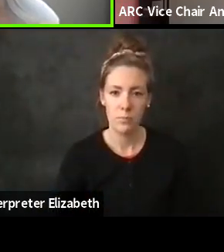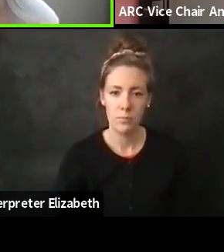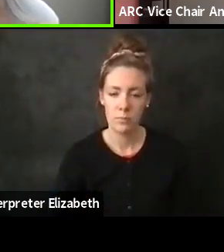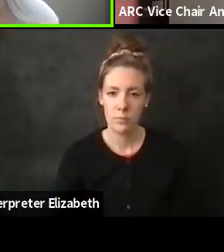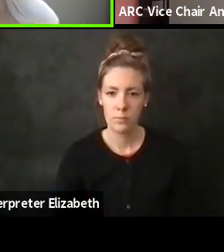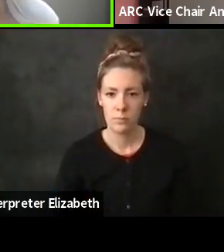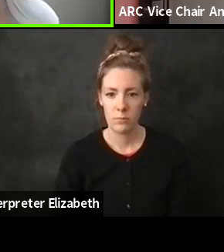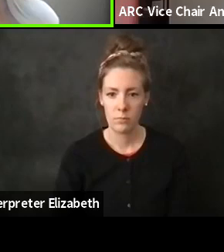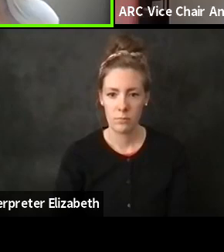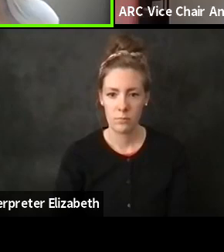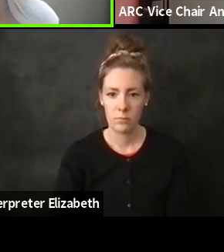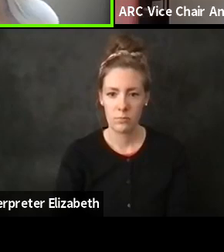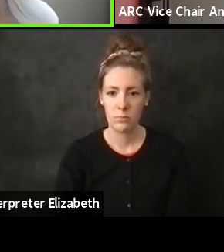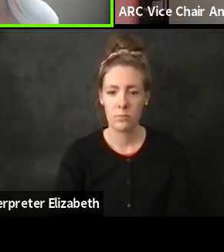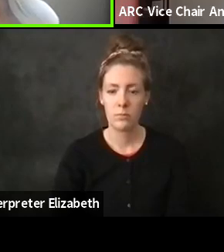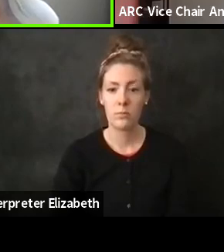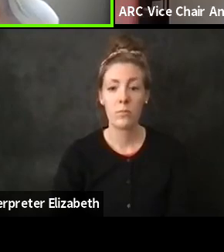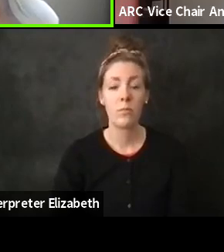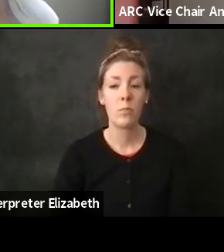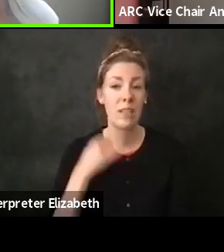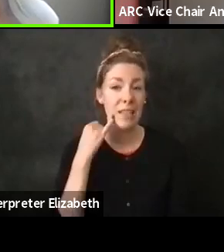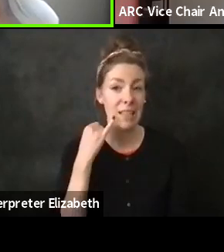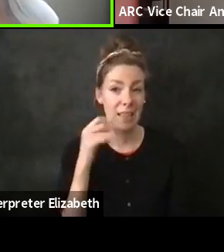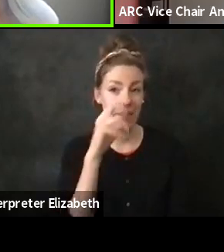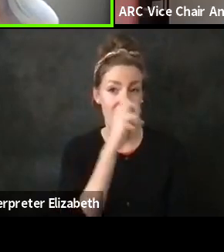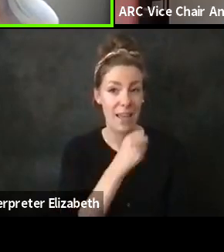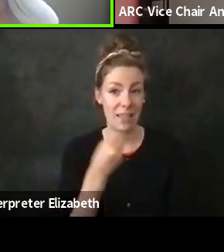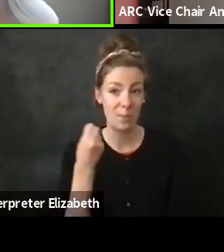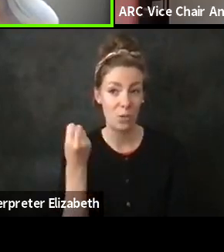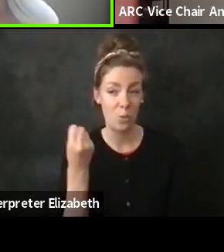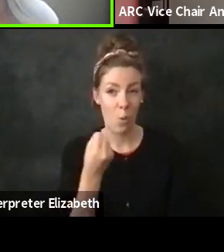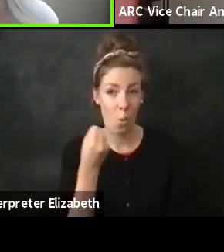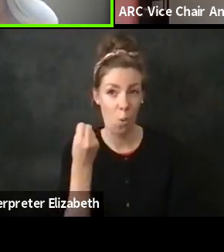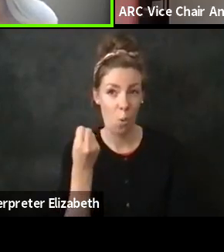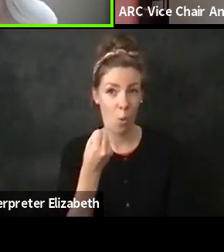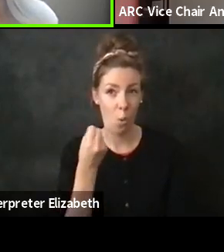Yes, if the estimates hold,